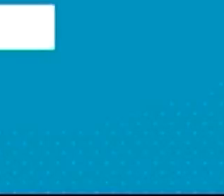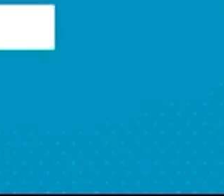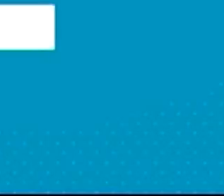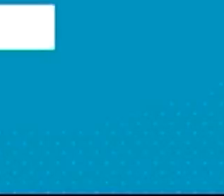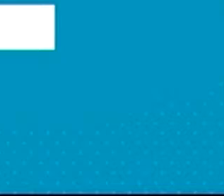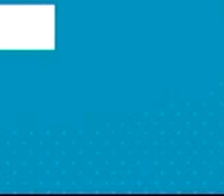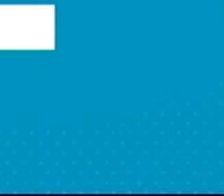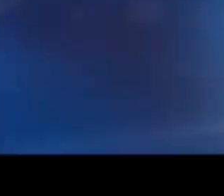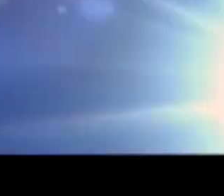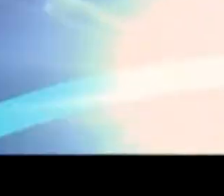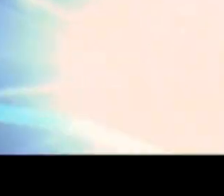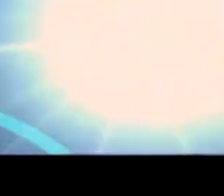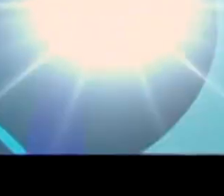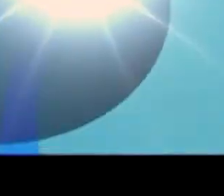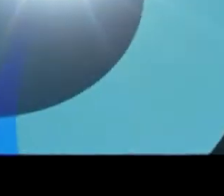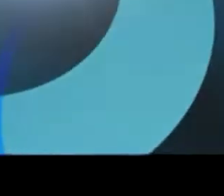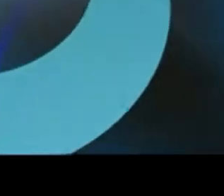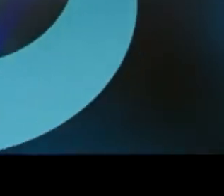partners.